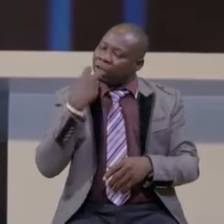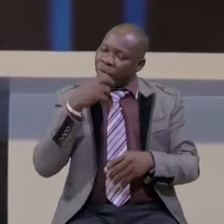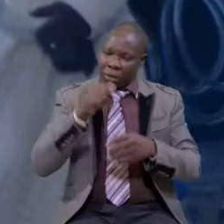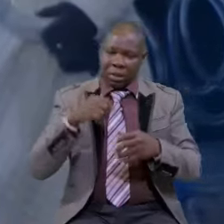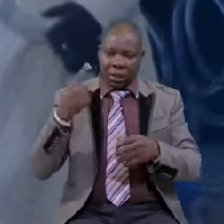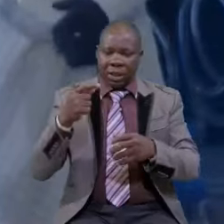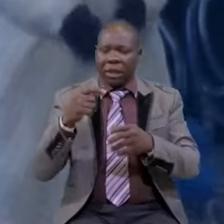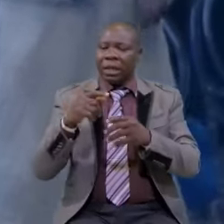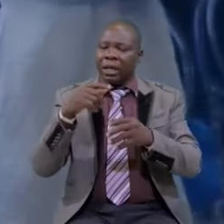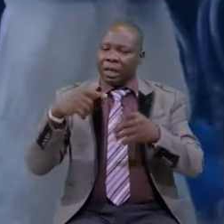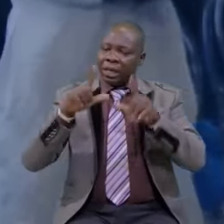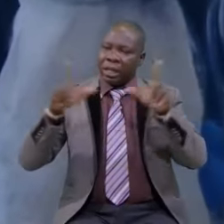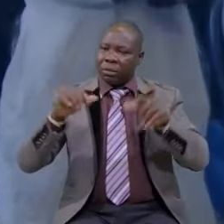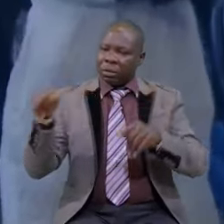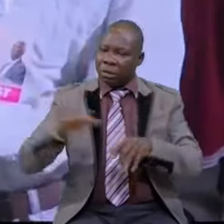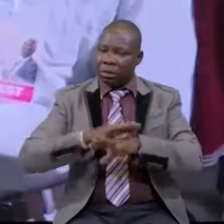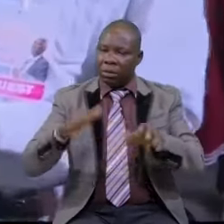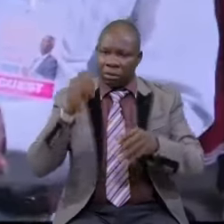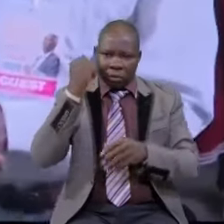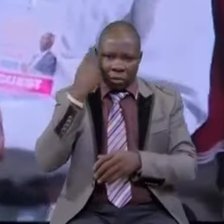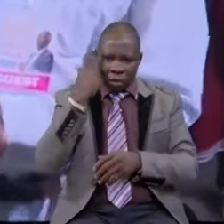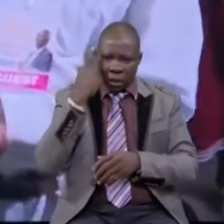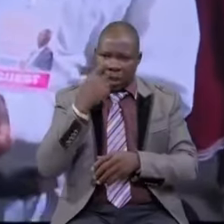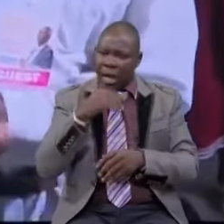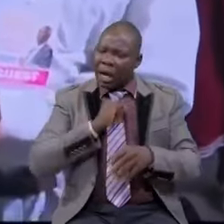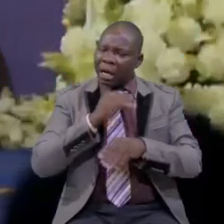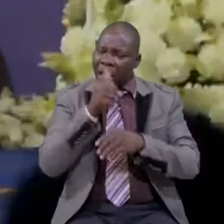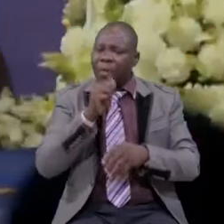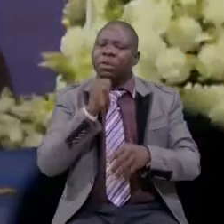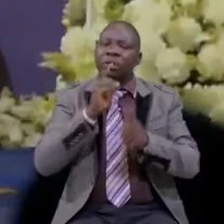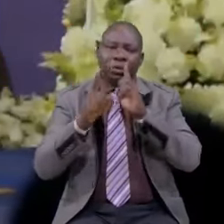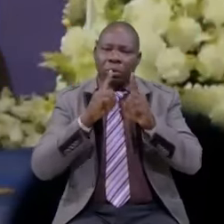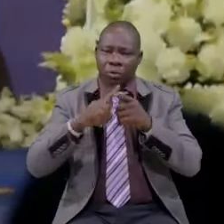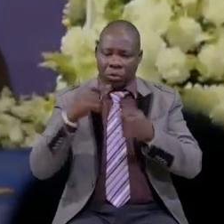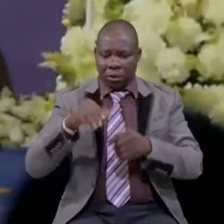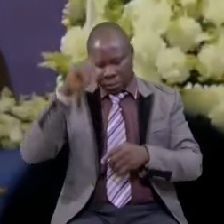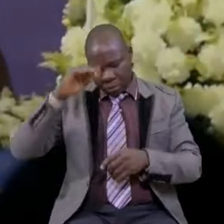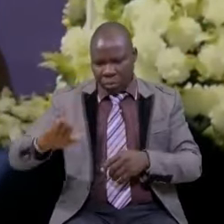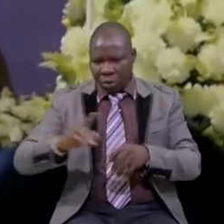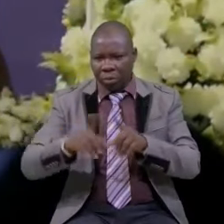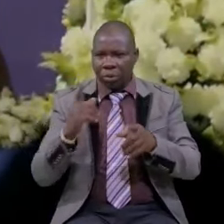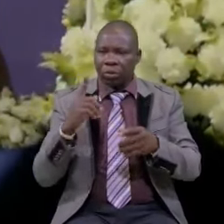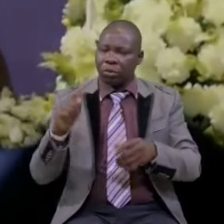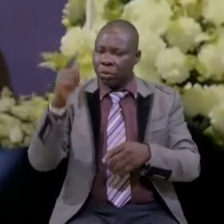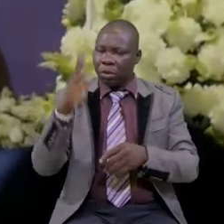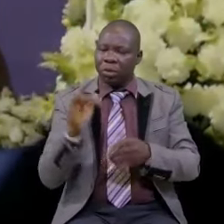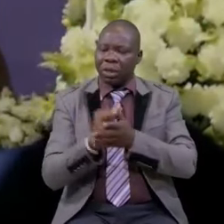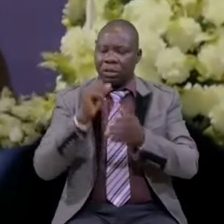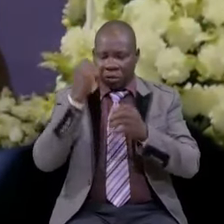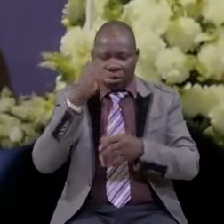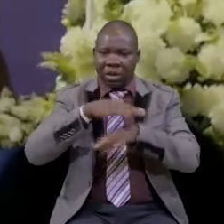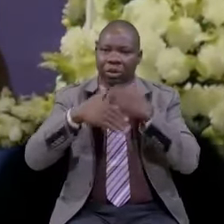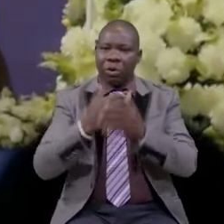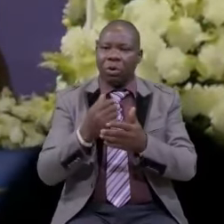our language. And when I said, get up, the boy looked at me like this, and he got